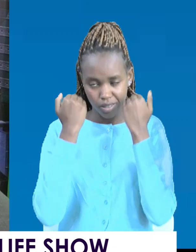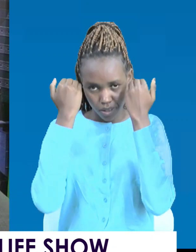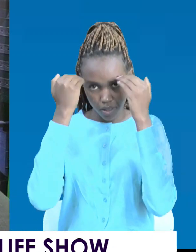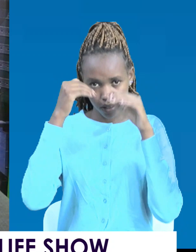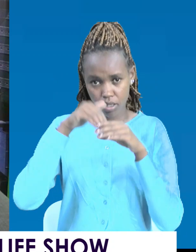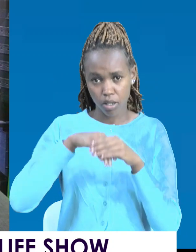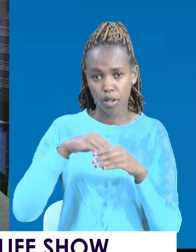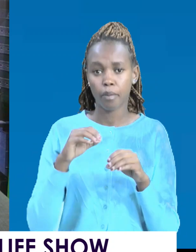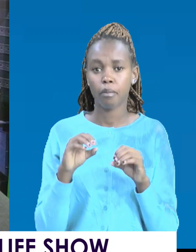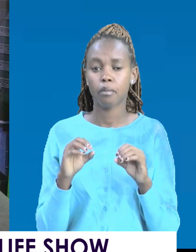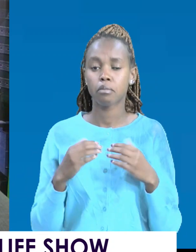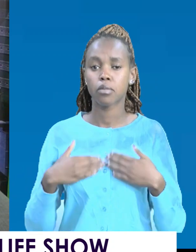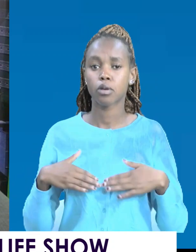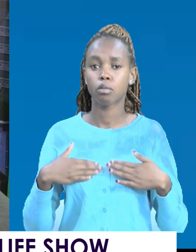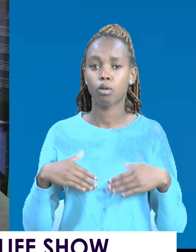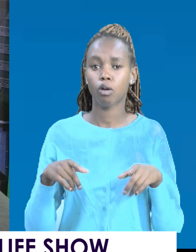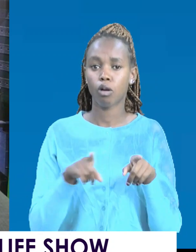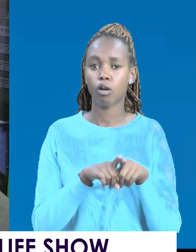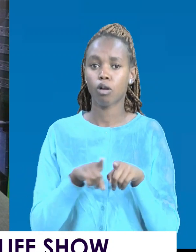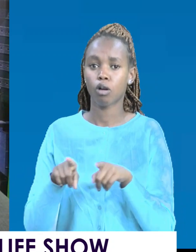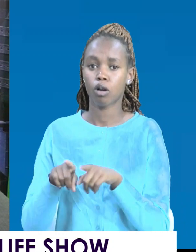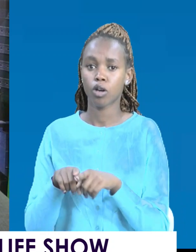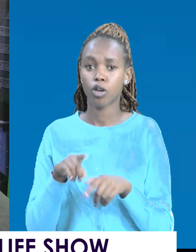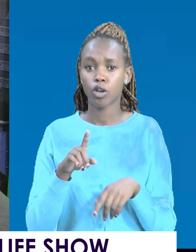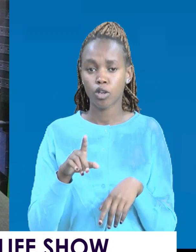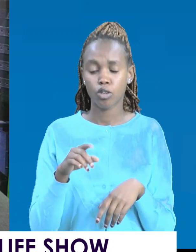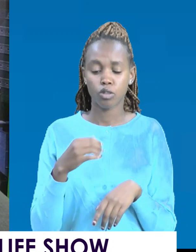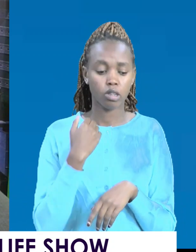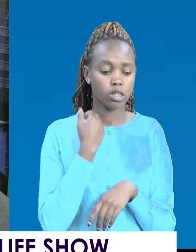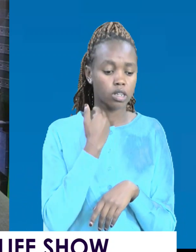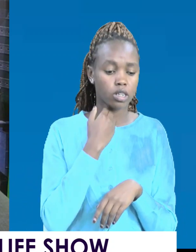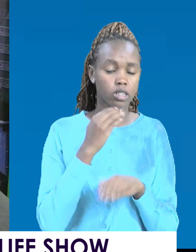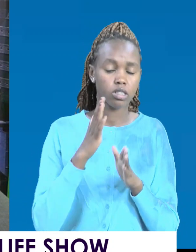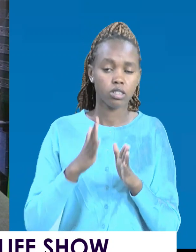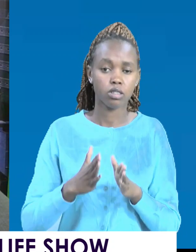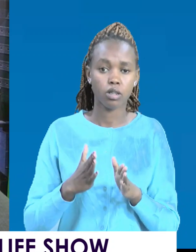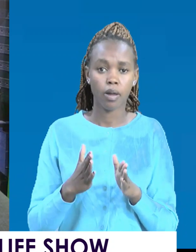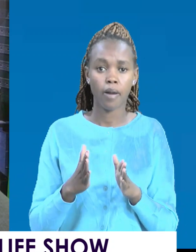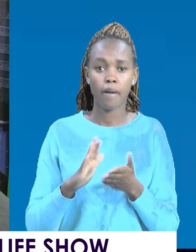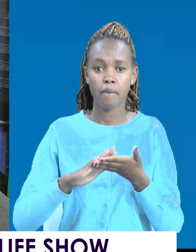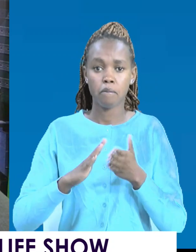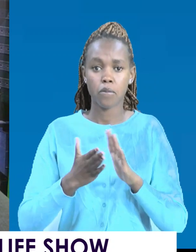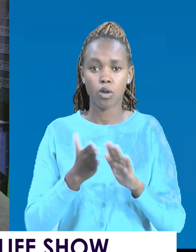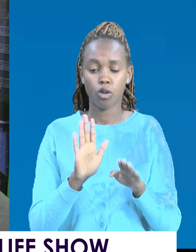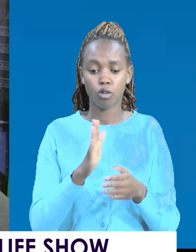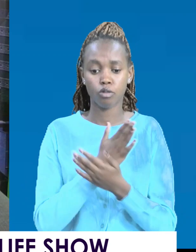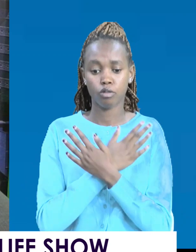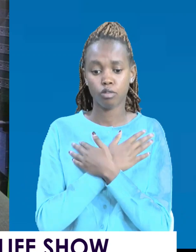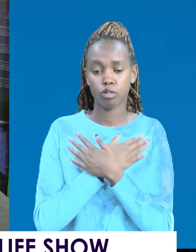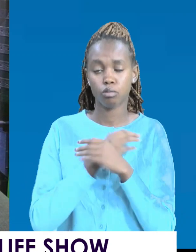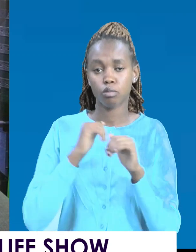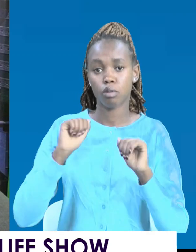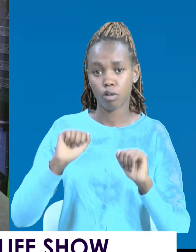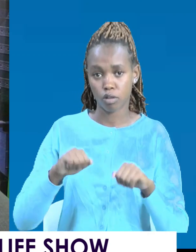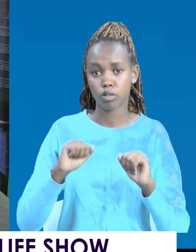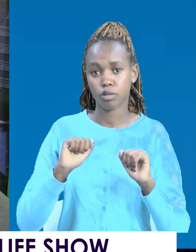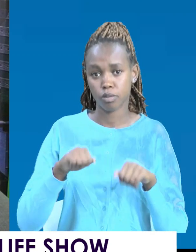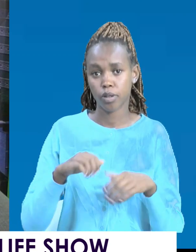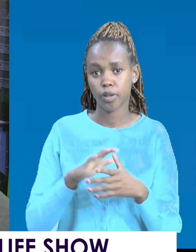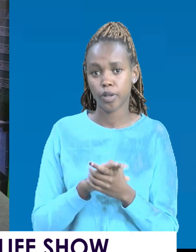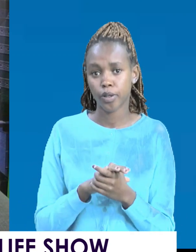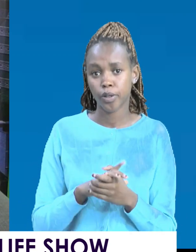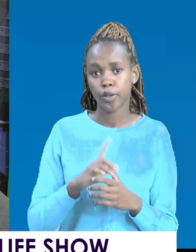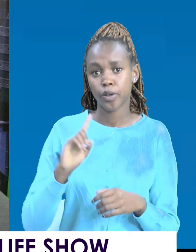people. Suddenly, your enemies will become your friend. Have you ever met that situation where